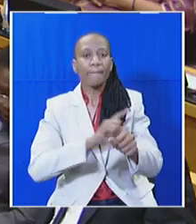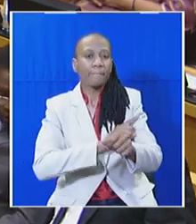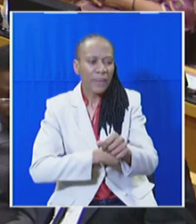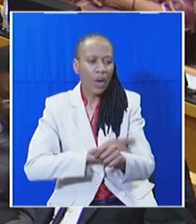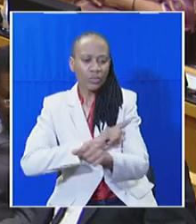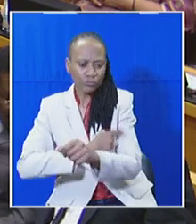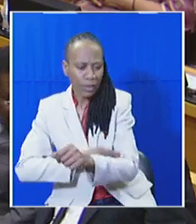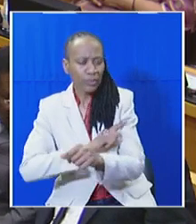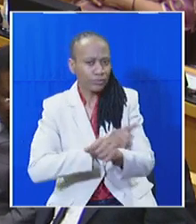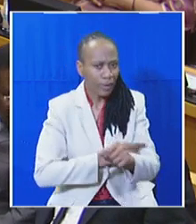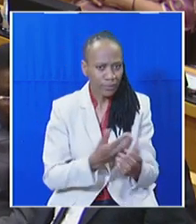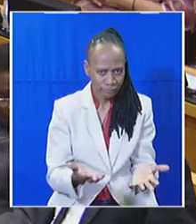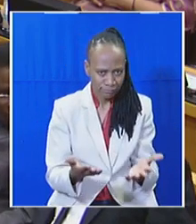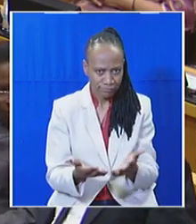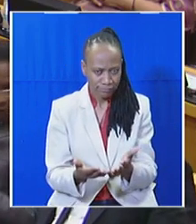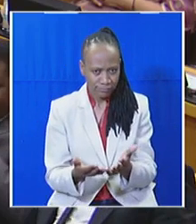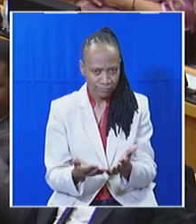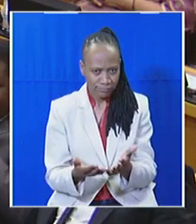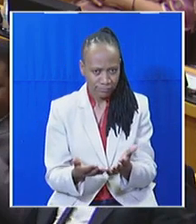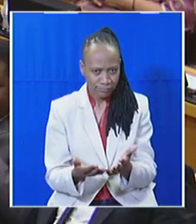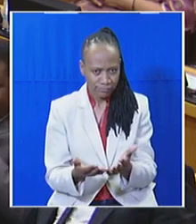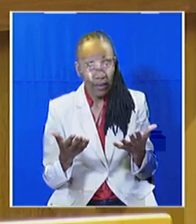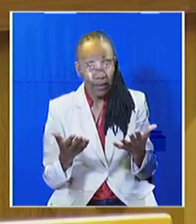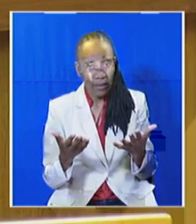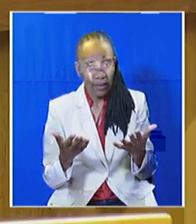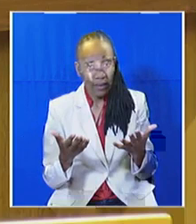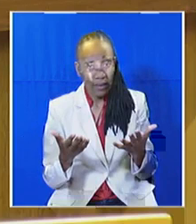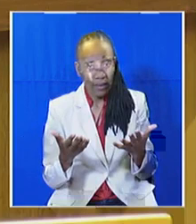and in particular, the independence